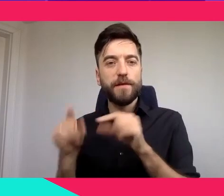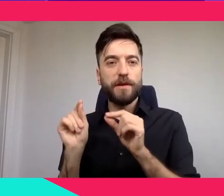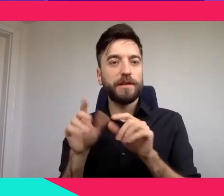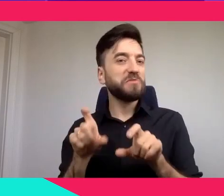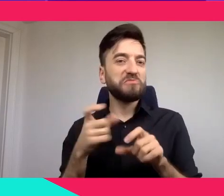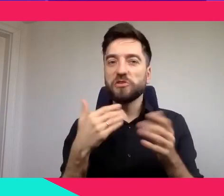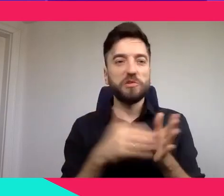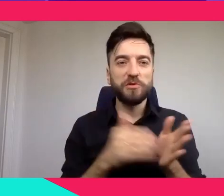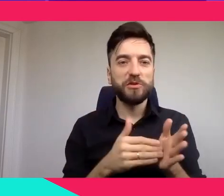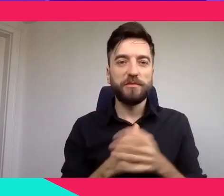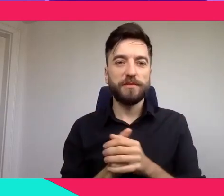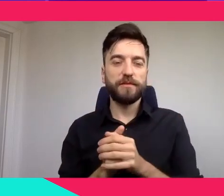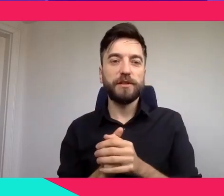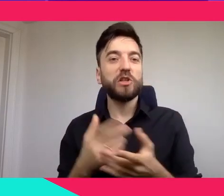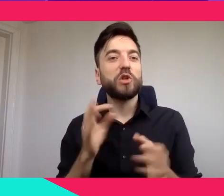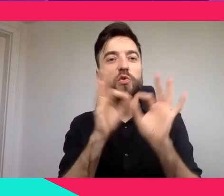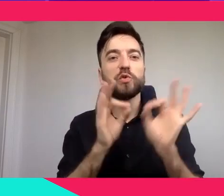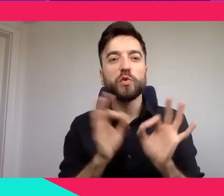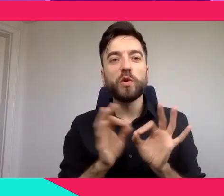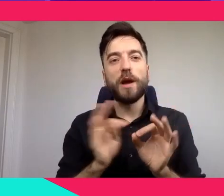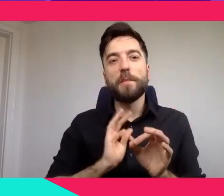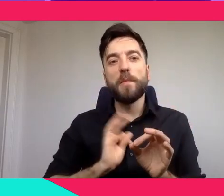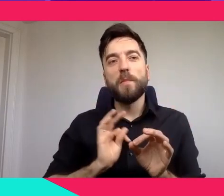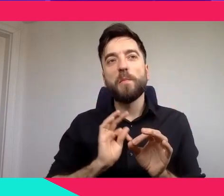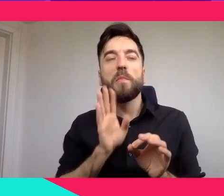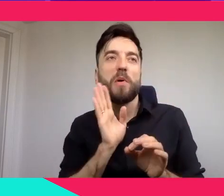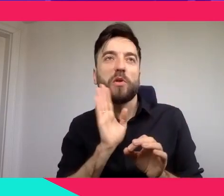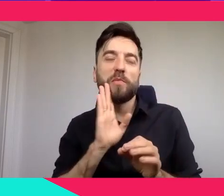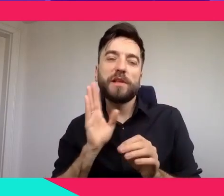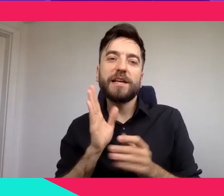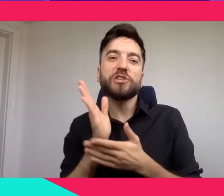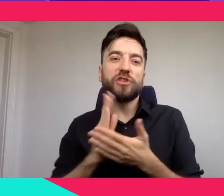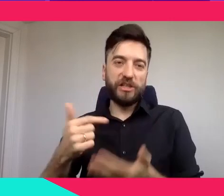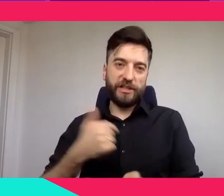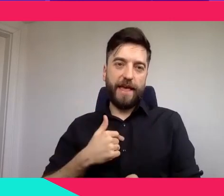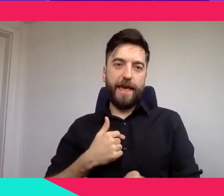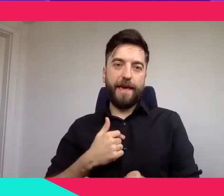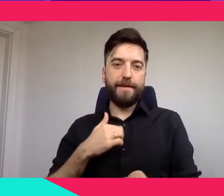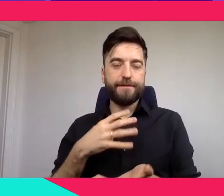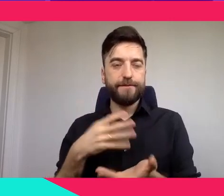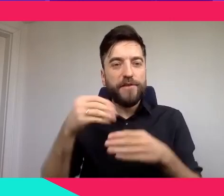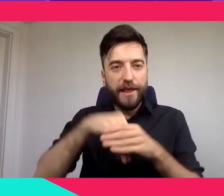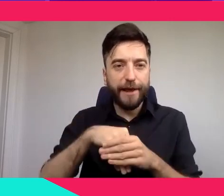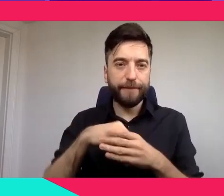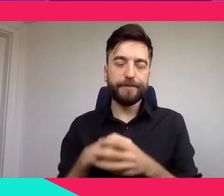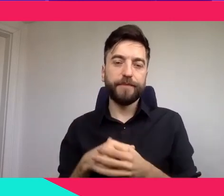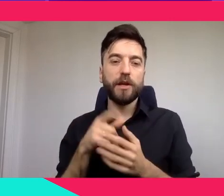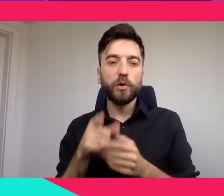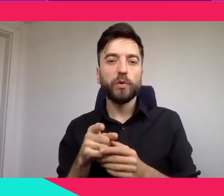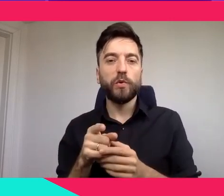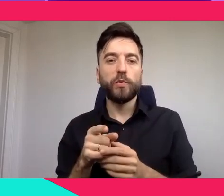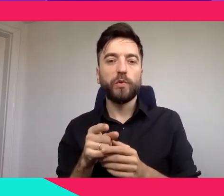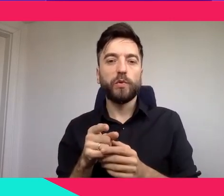So here's the link to the impact case study we did about this specific project, if you're interested.